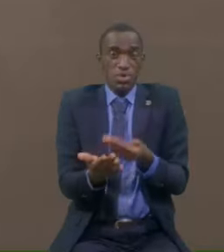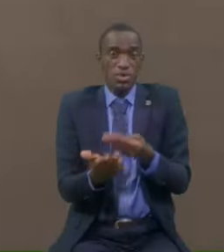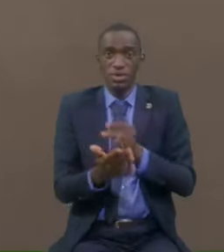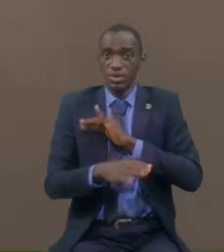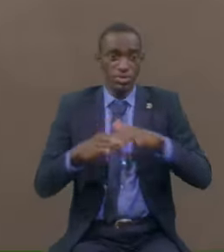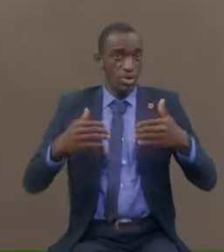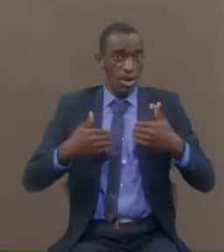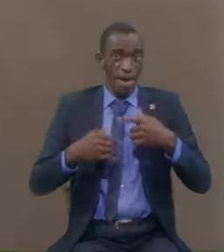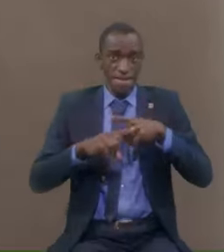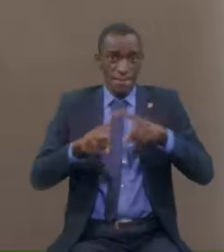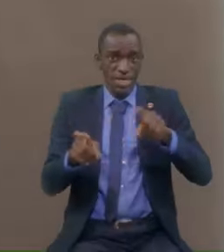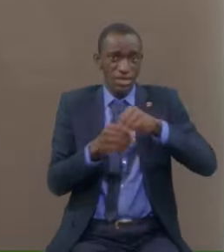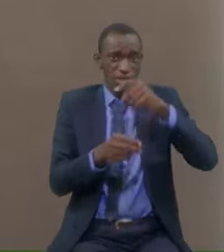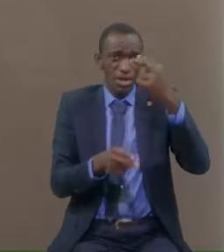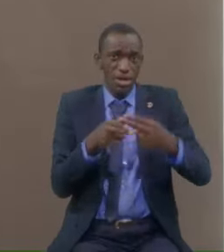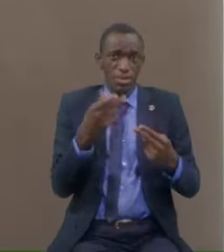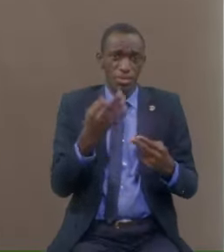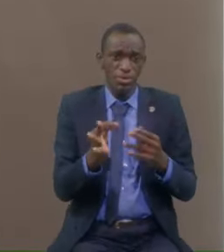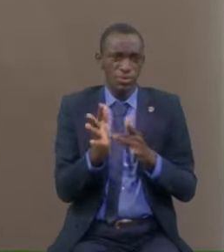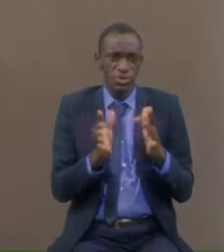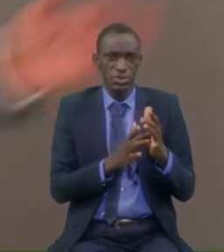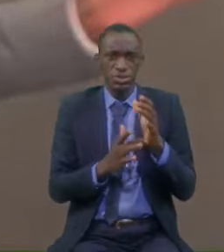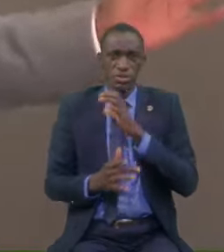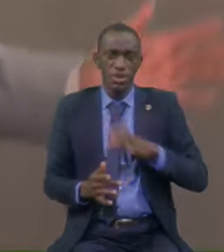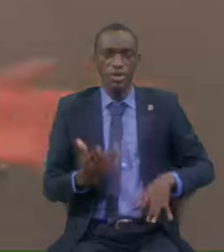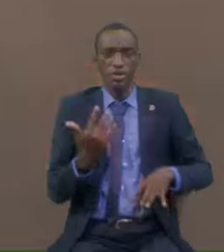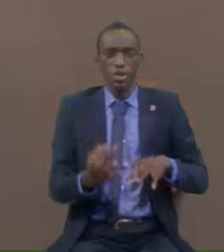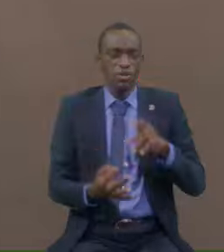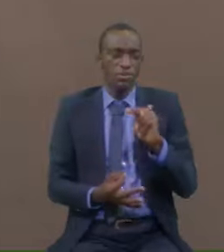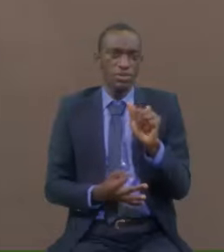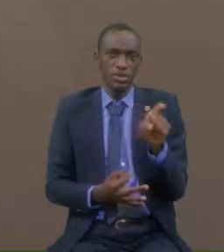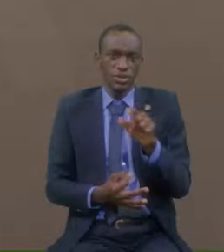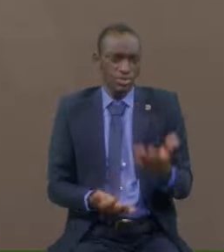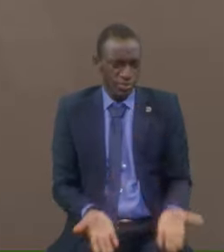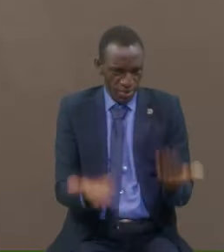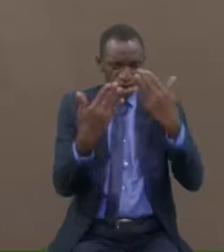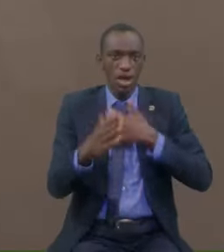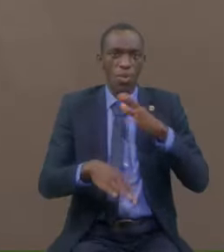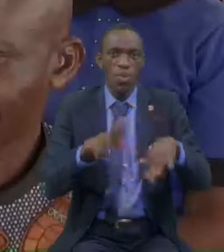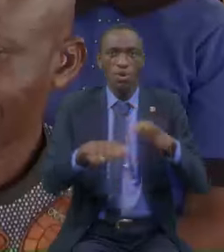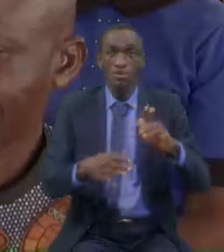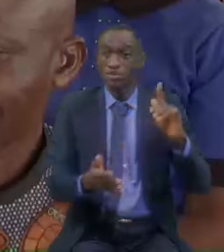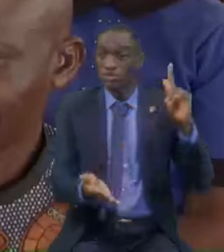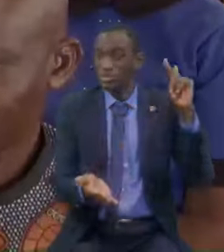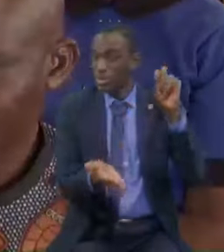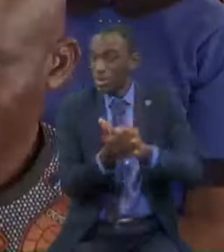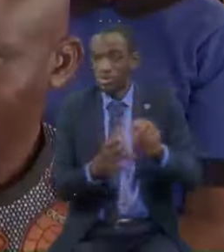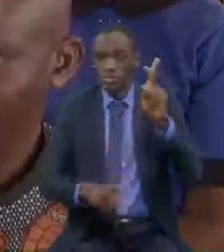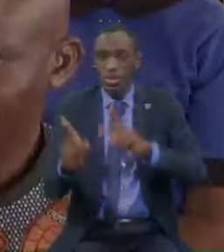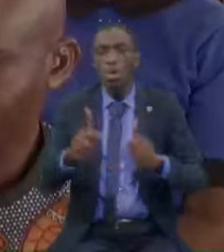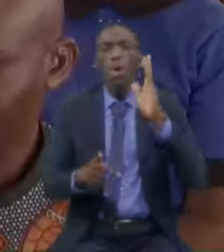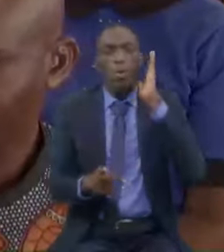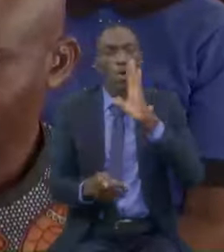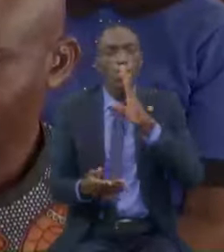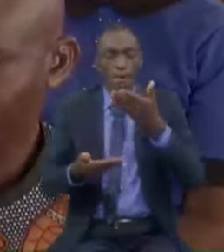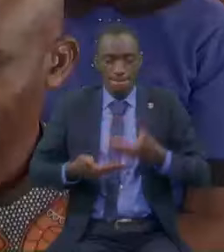Christ of Nazareth, rise up and walk. Thousands will be born again because of that. And it